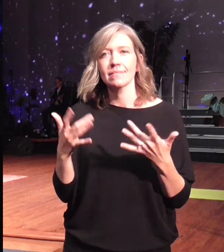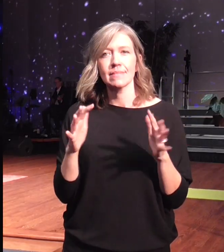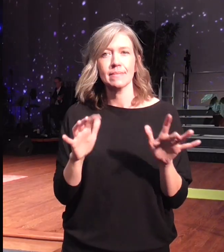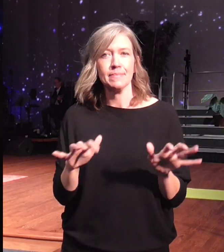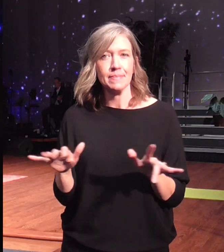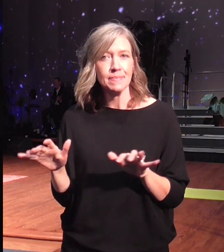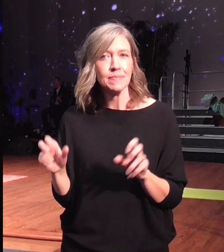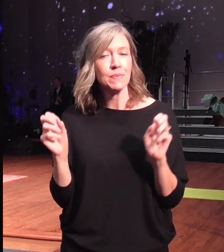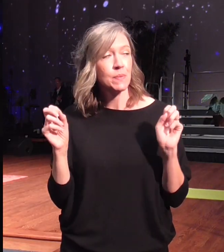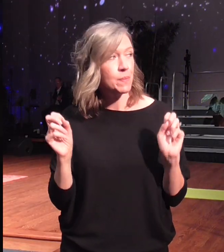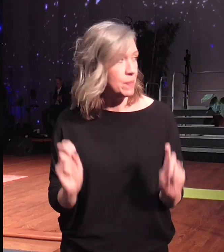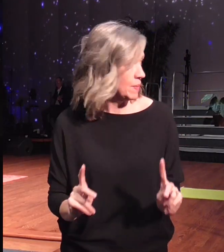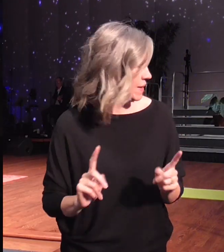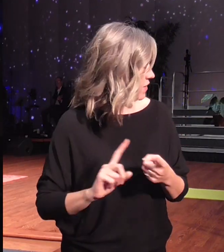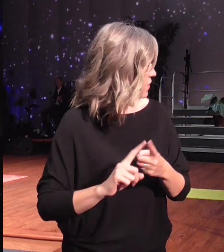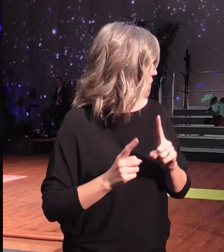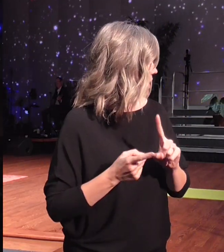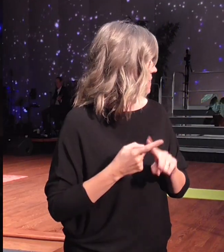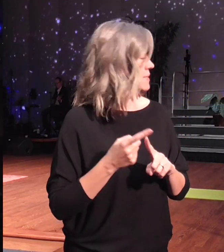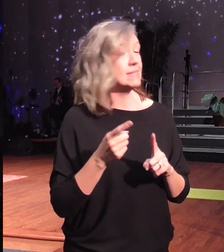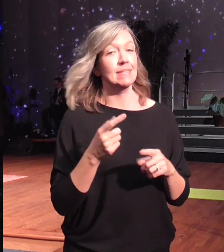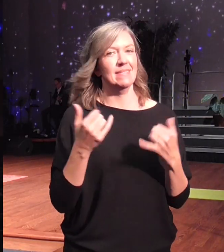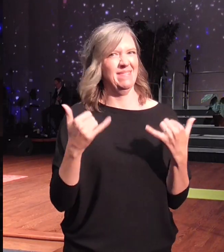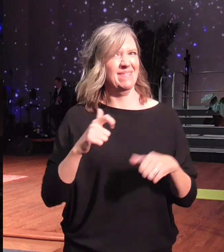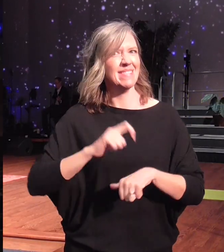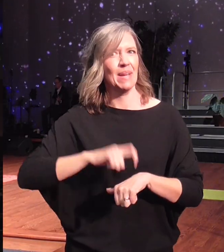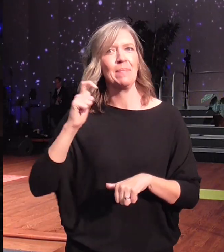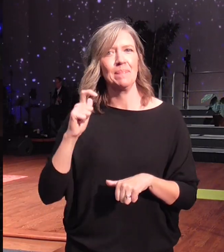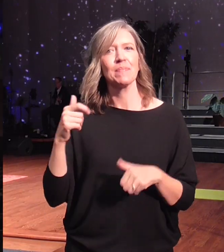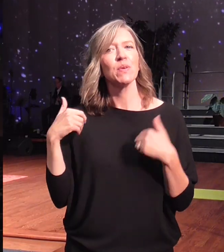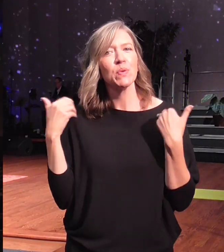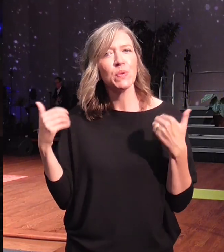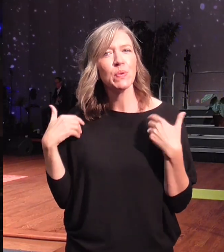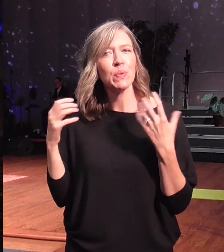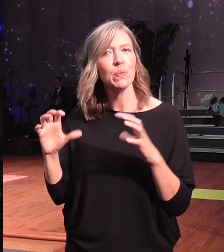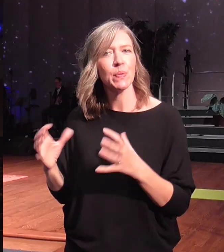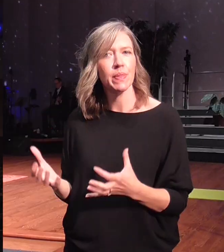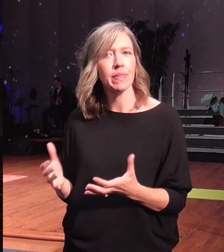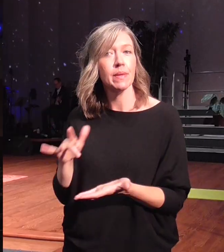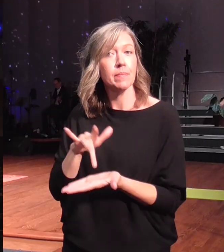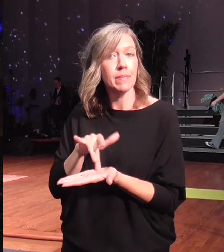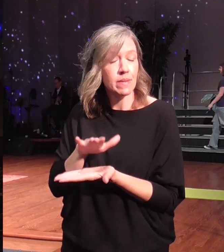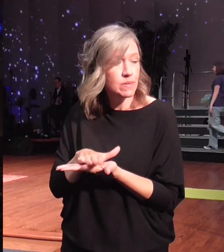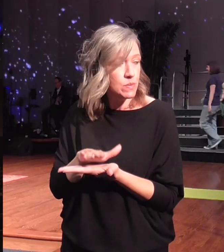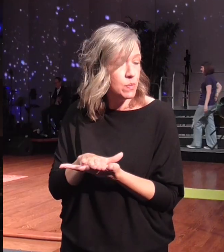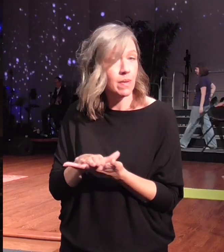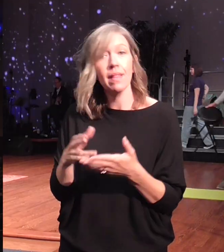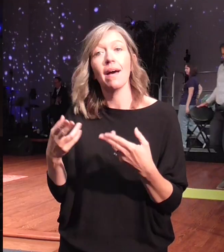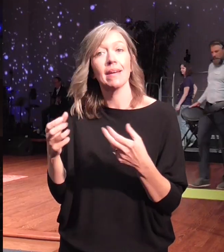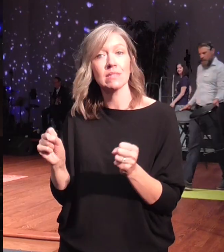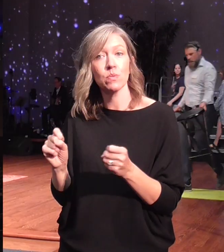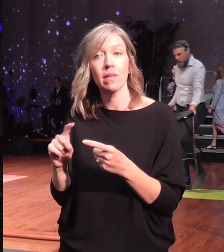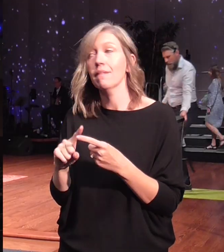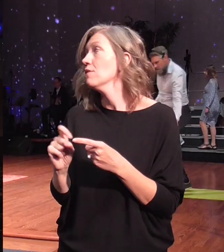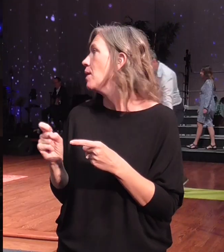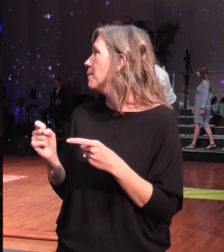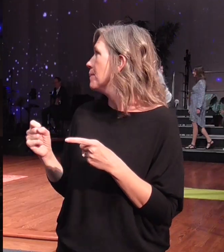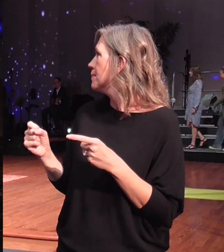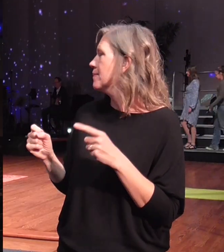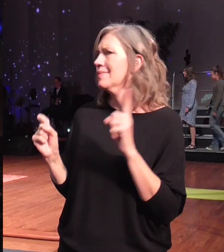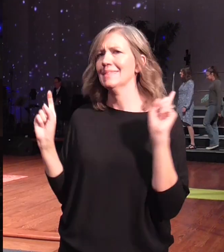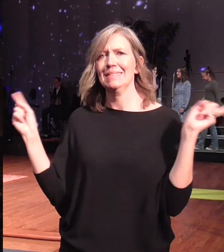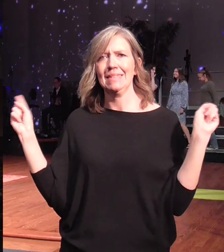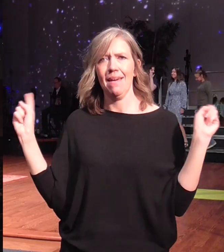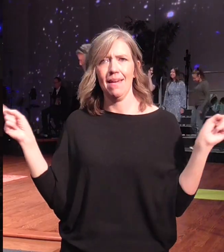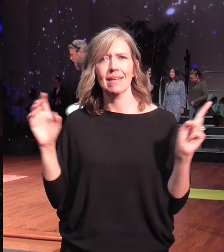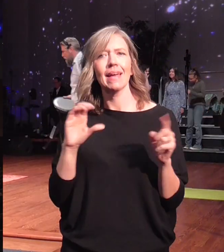All right, friends, our moment has come. So our youth, we have our middle school and high school coming in from the side, and we have our elementary